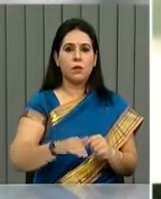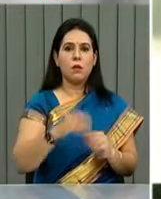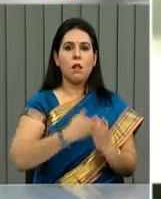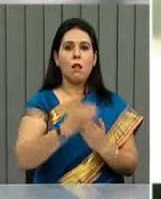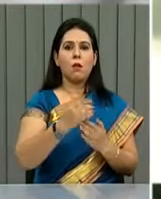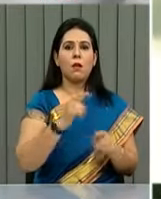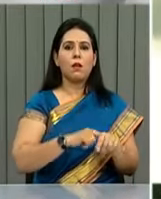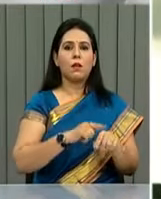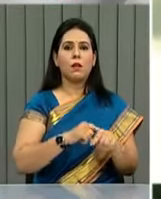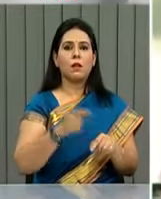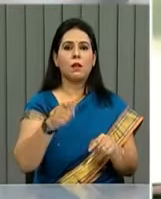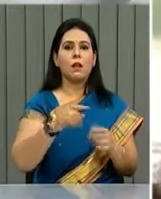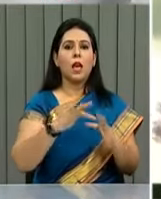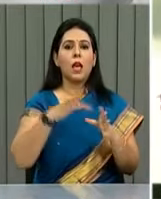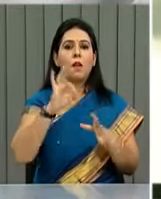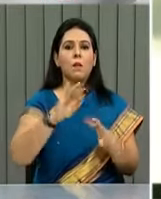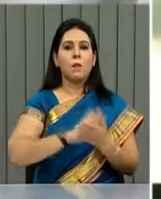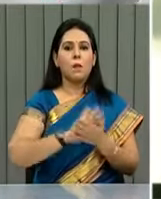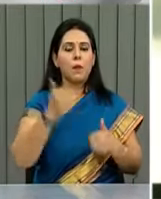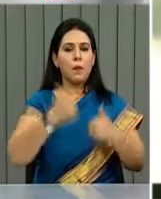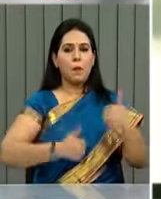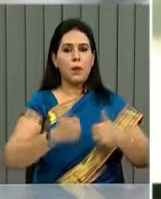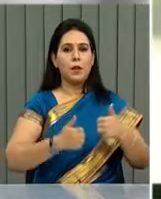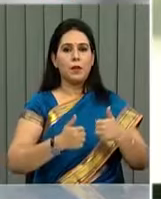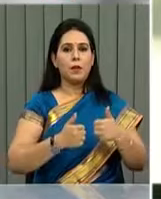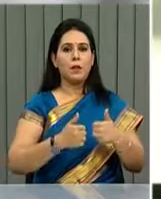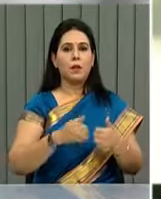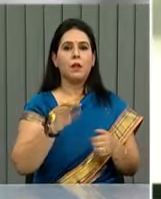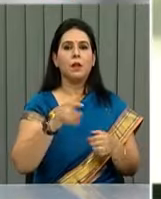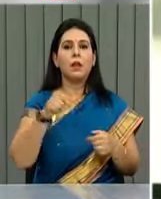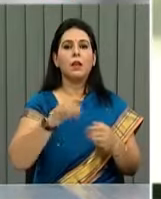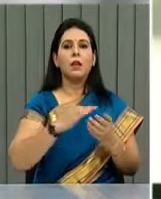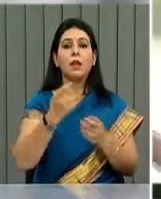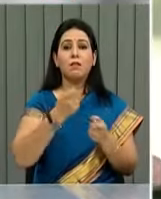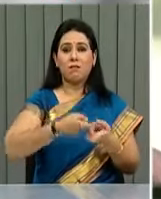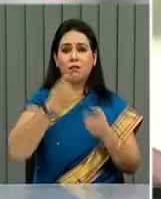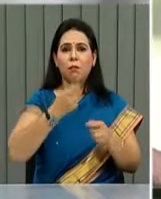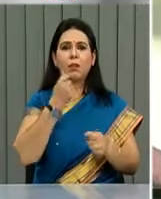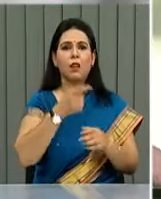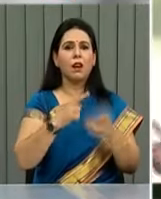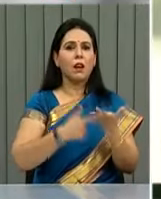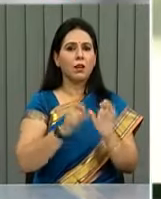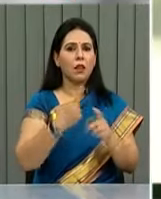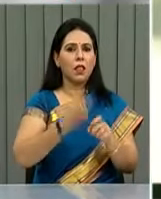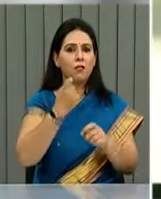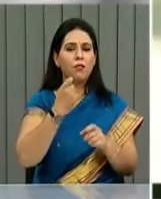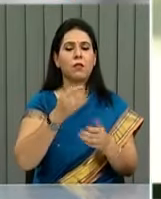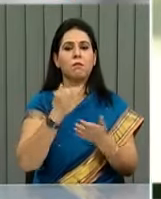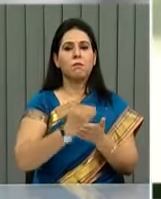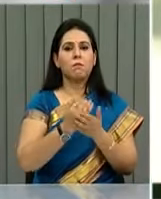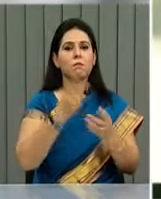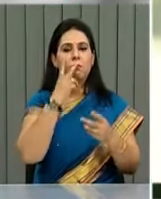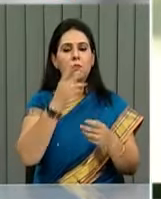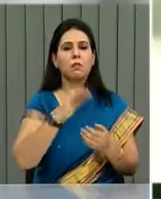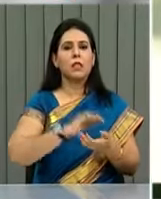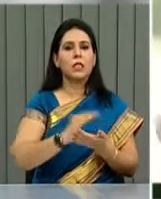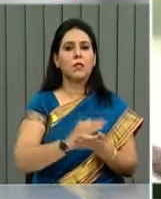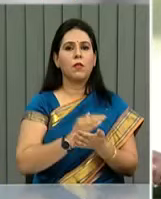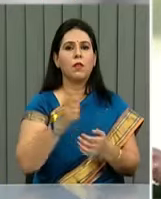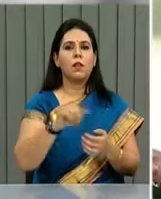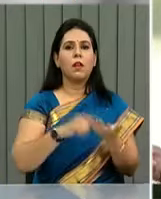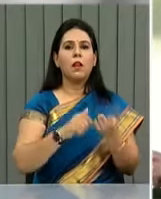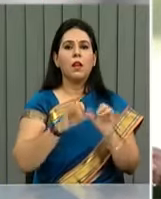run. This will make the economy more competitive. It will make evasion more difficult. And it will add to a larger revenue, both as far